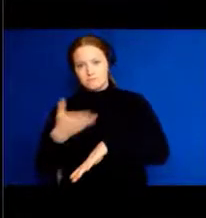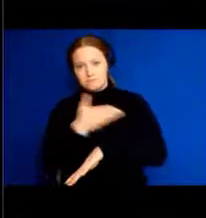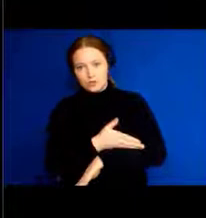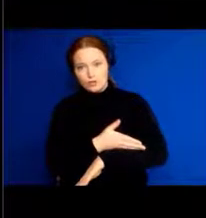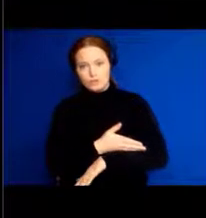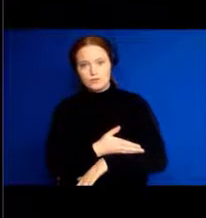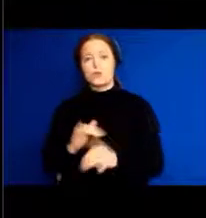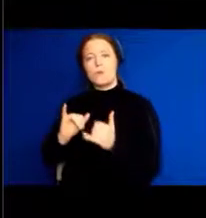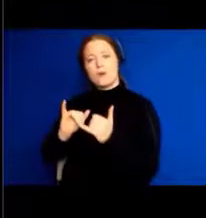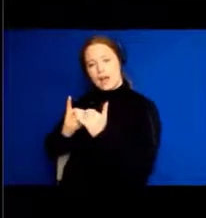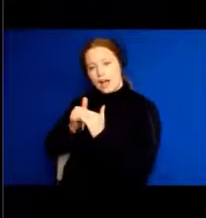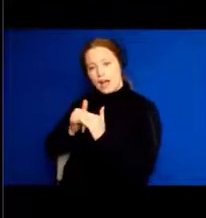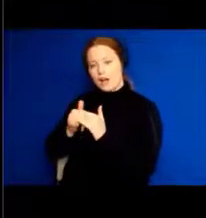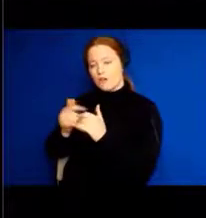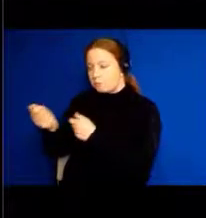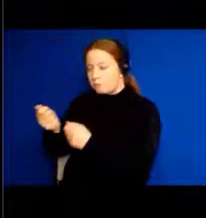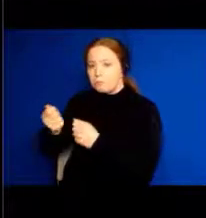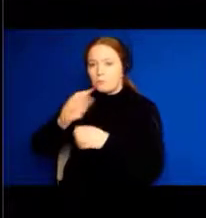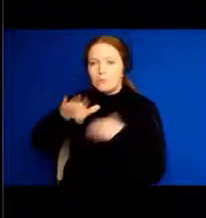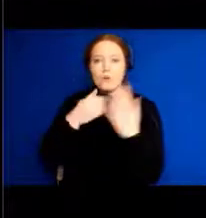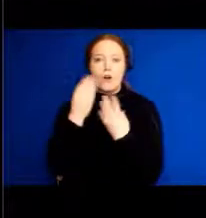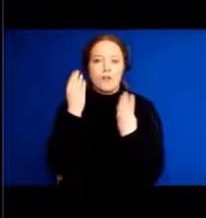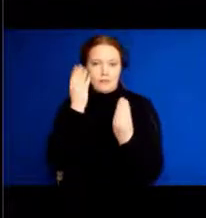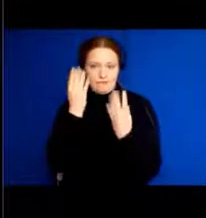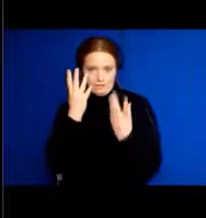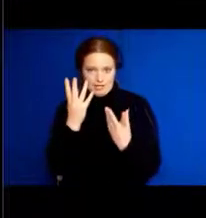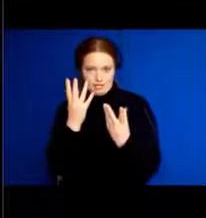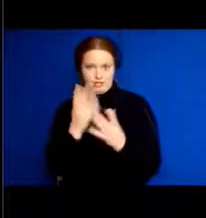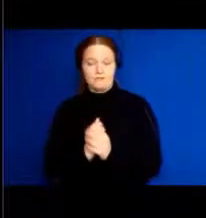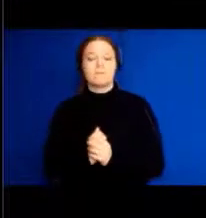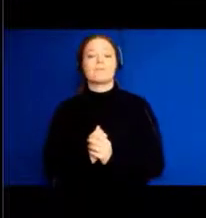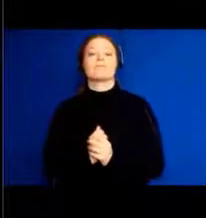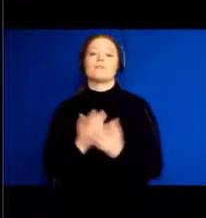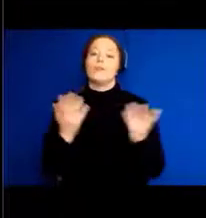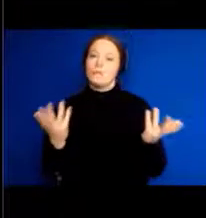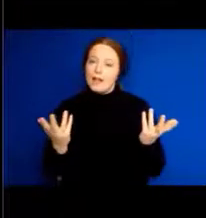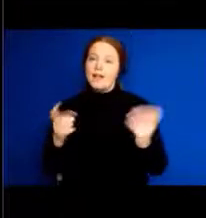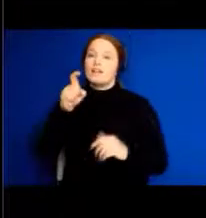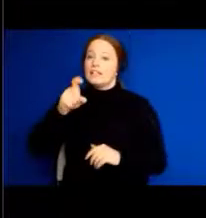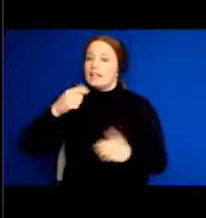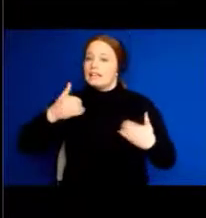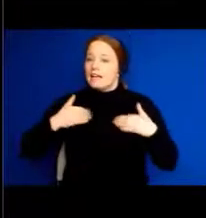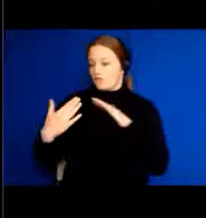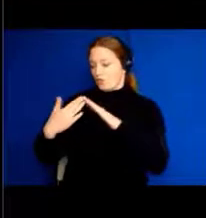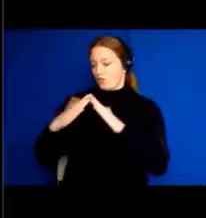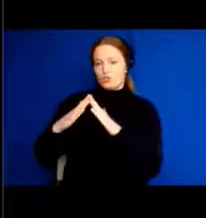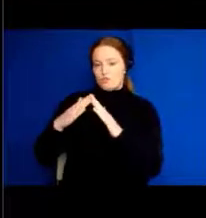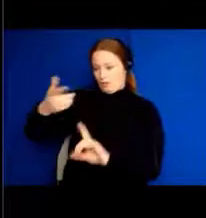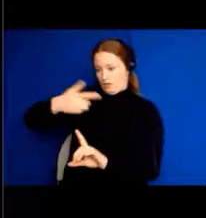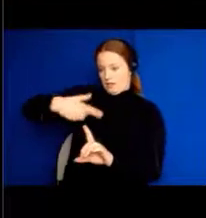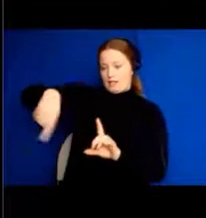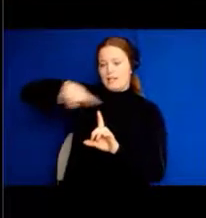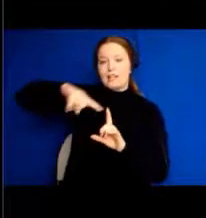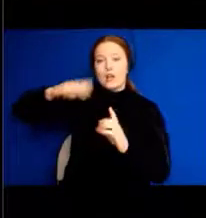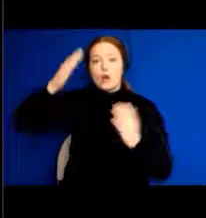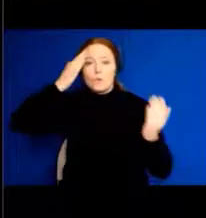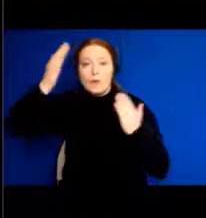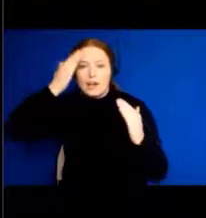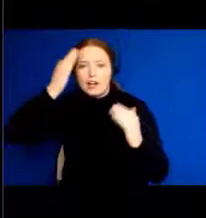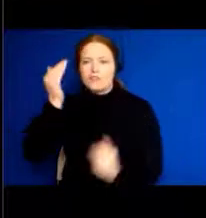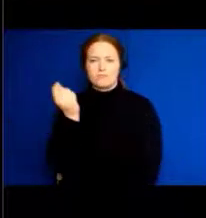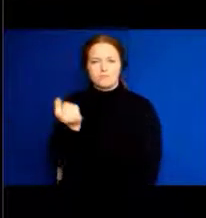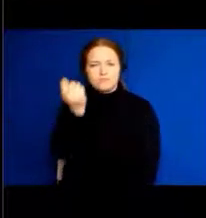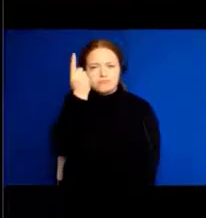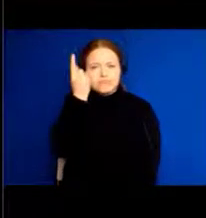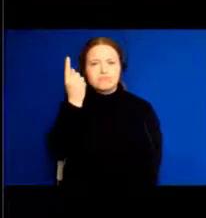that is actively aware and involved and understands what it means to live well with dementia. So